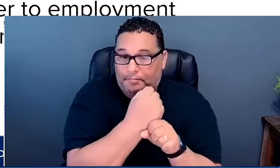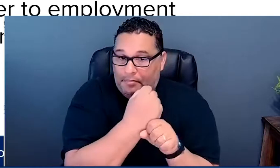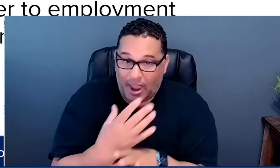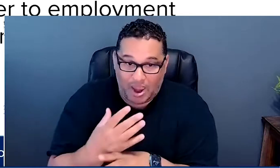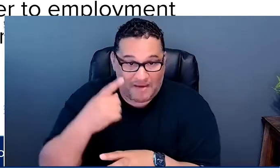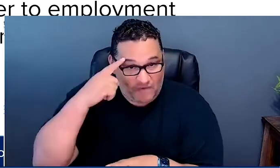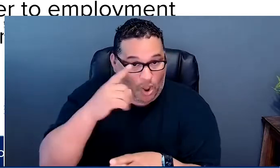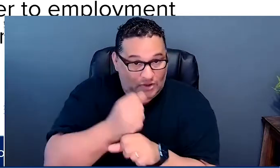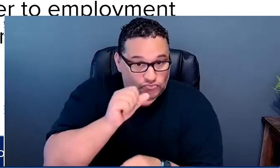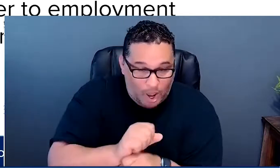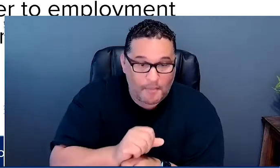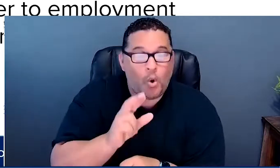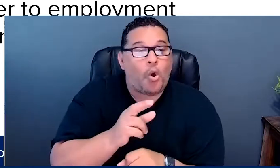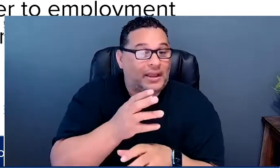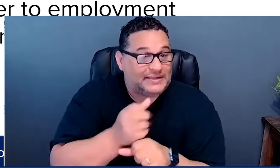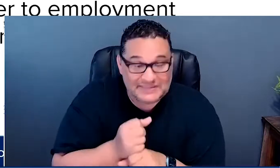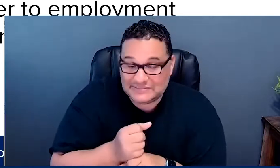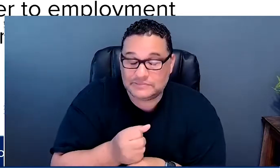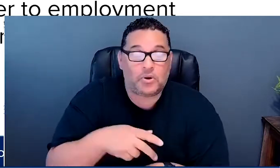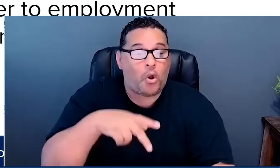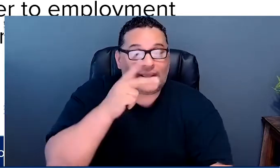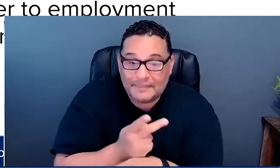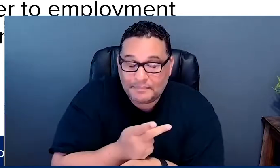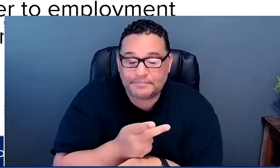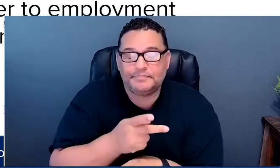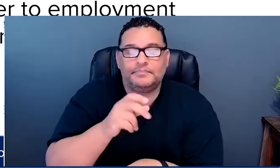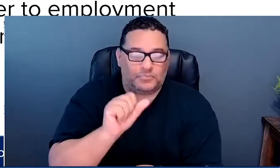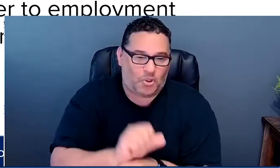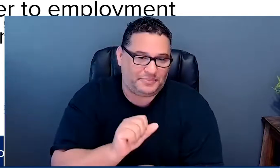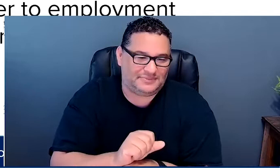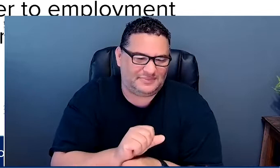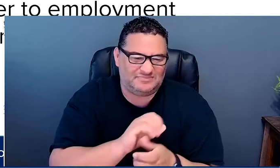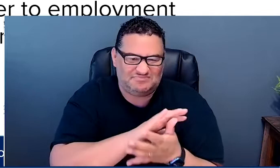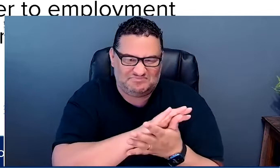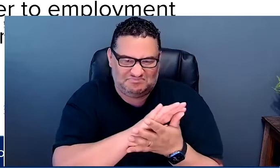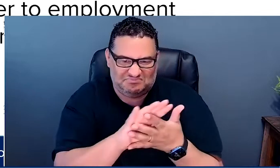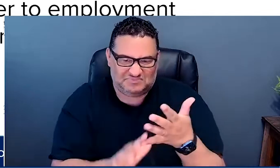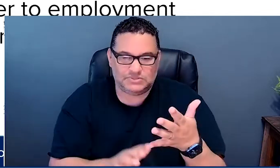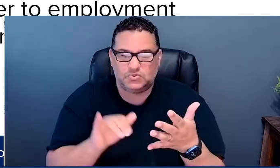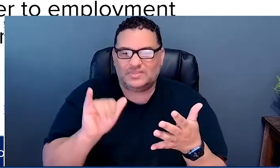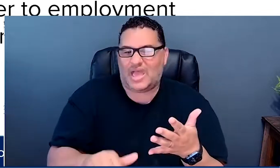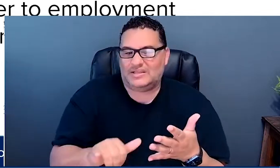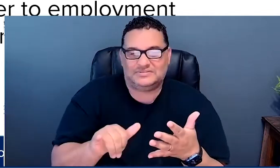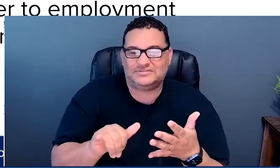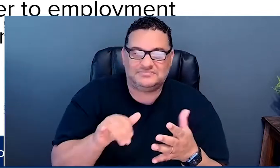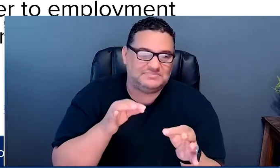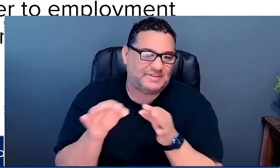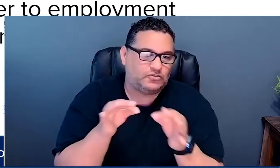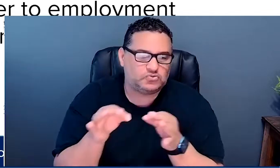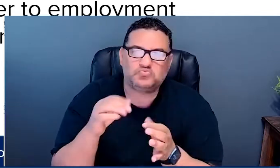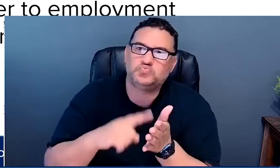or keep employment. So that's the definition of vocational